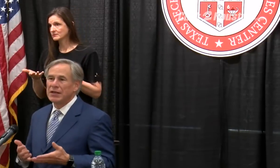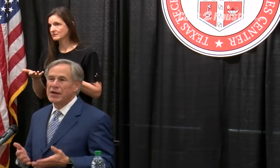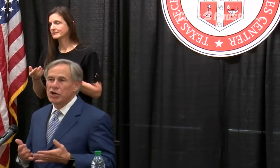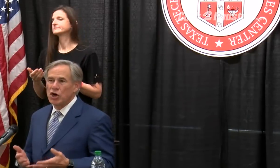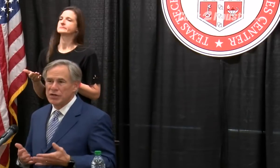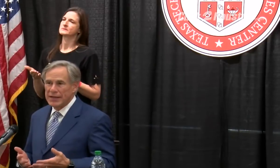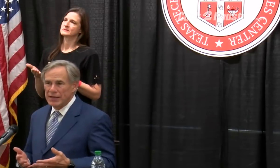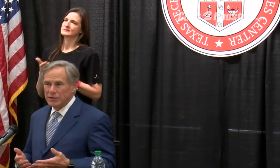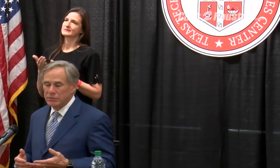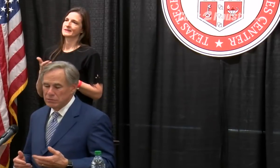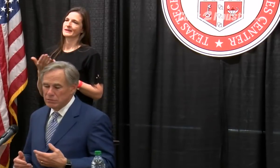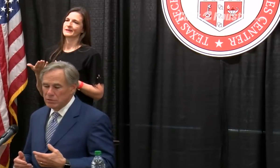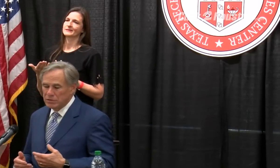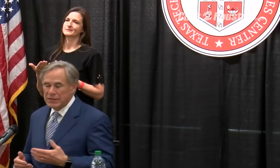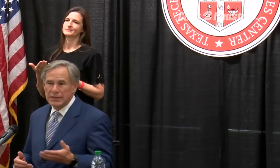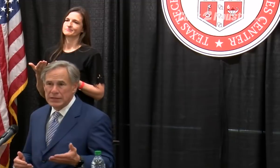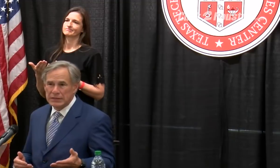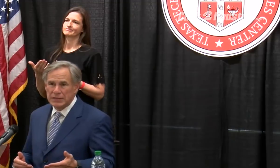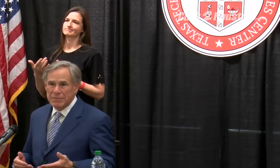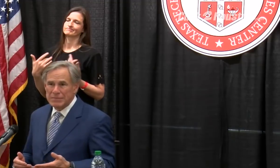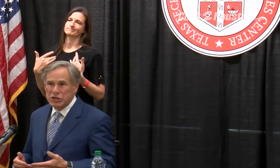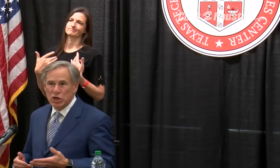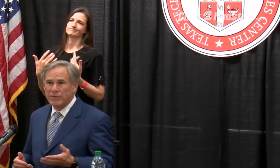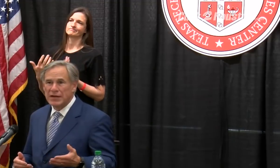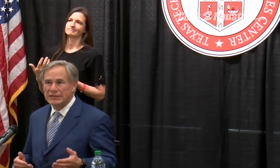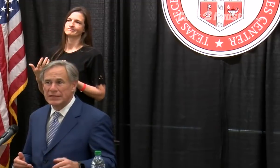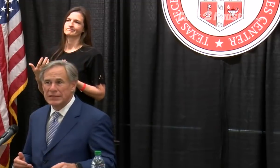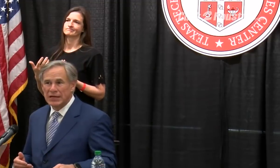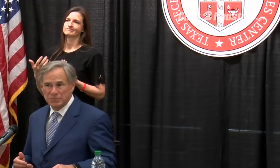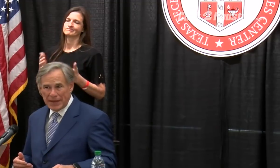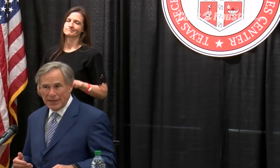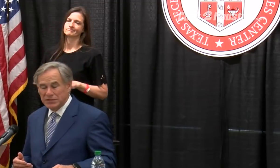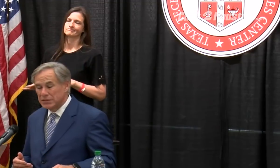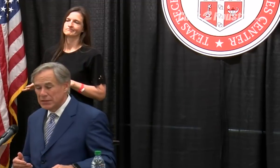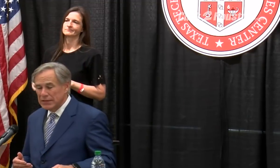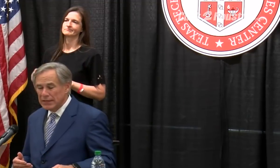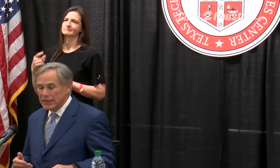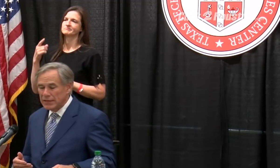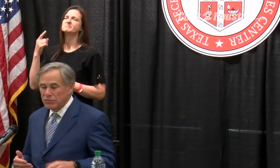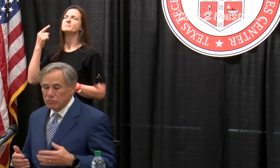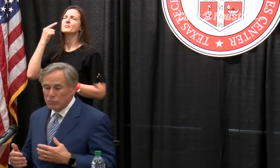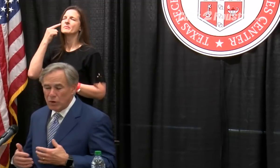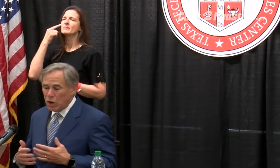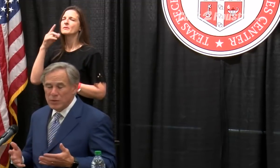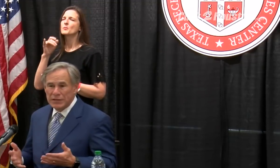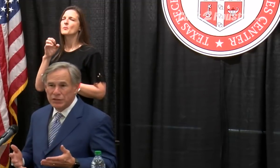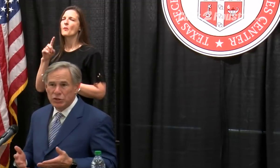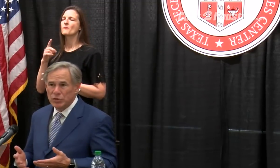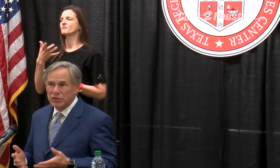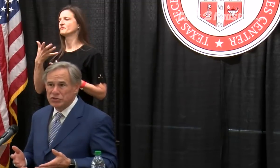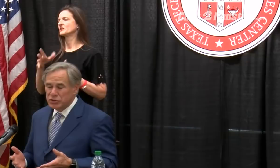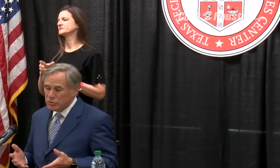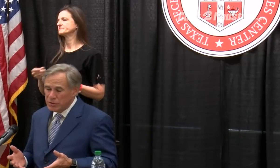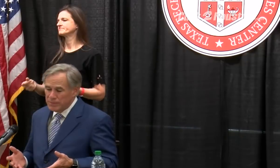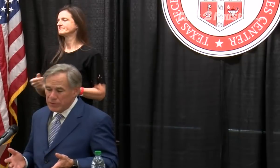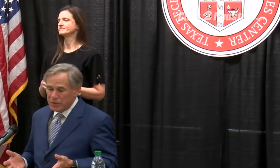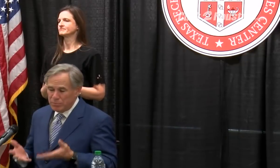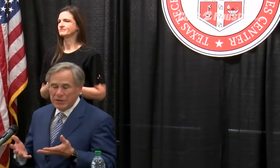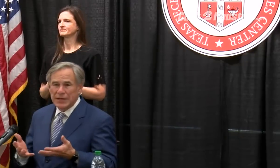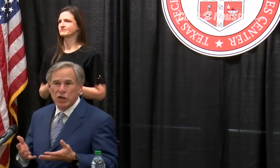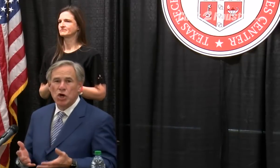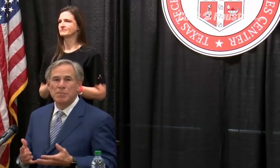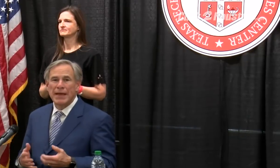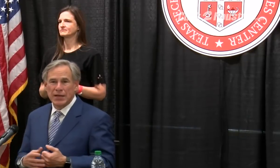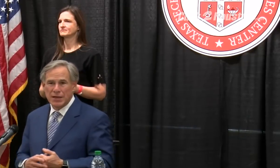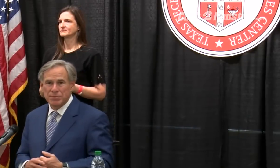easy to let our guard down, thinking that maybe COVID-19 has passed. And all we need to do is to